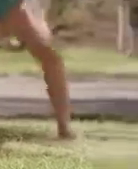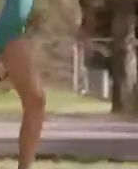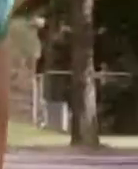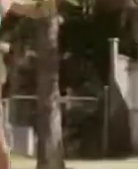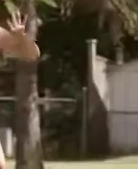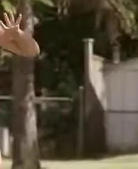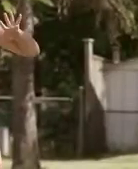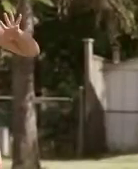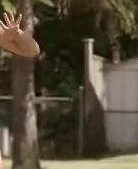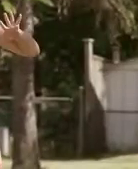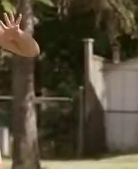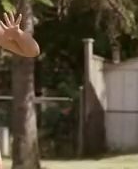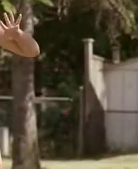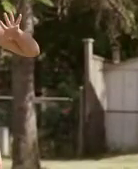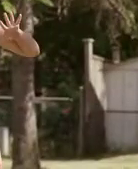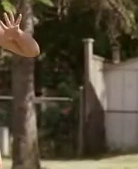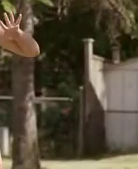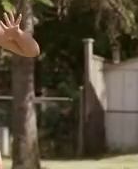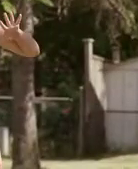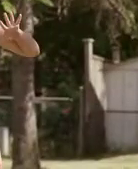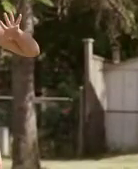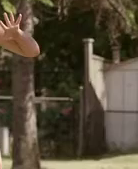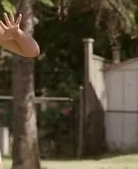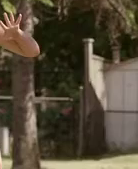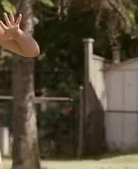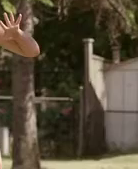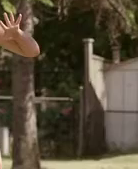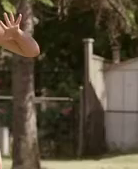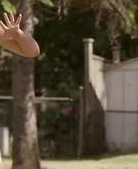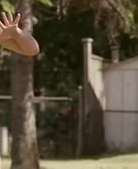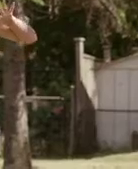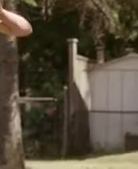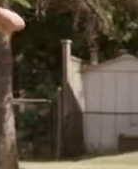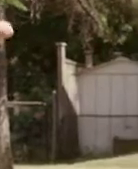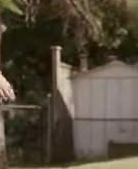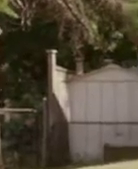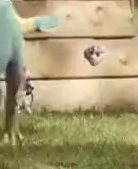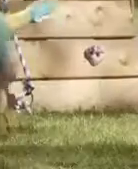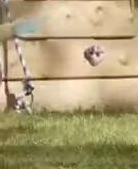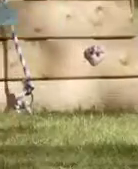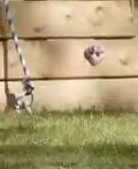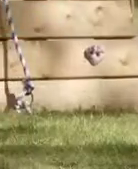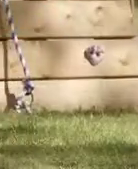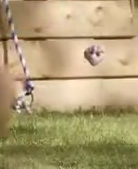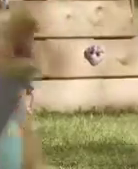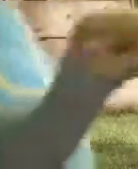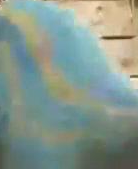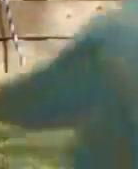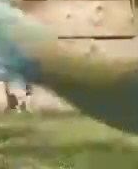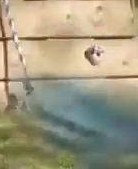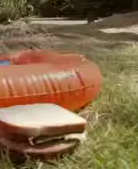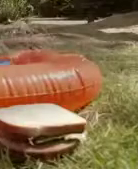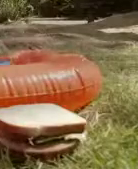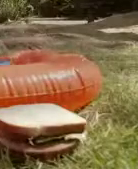bucktoothivius dinoticus. Dana jumps out in a swimming costume. Caption, paleontologist, Kidatops rex.